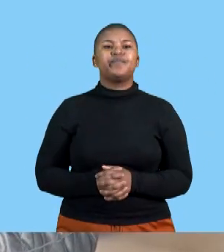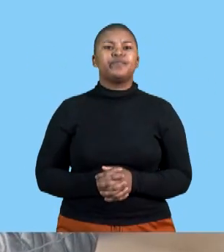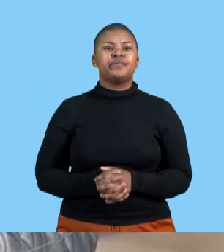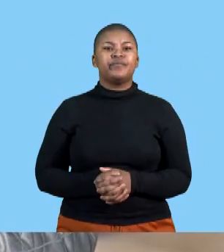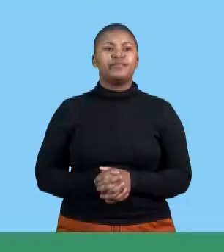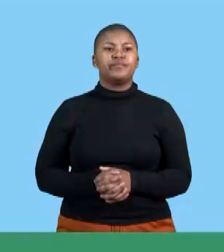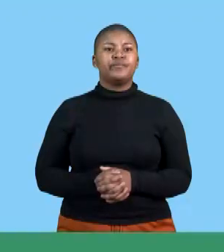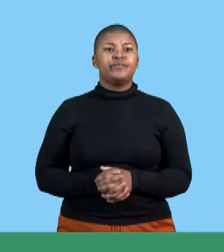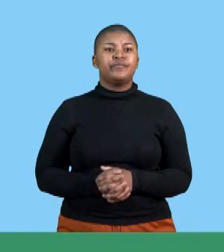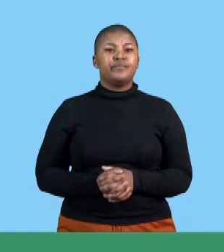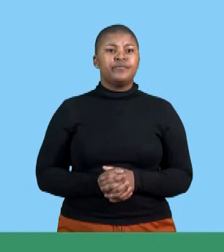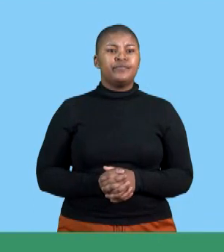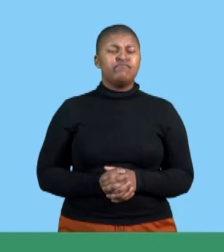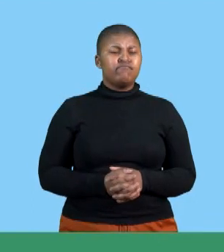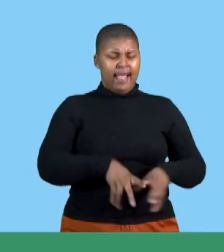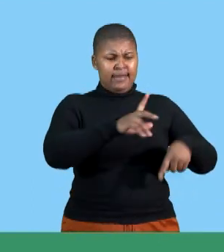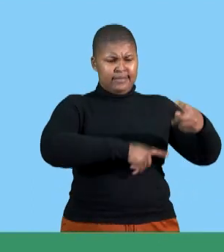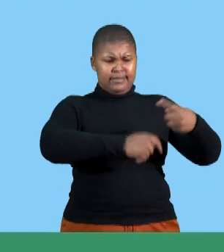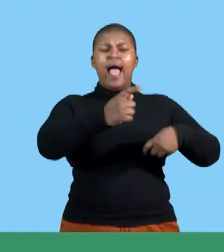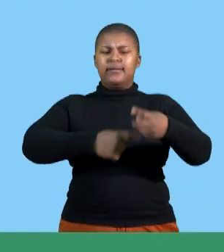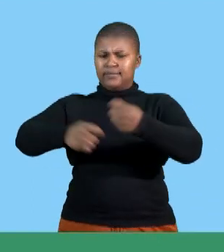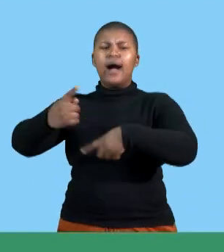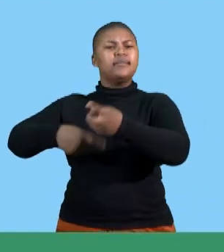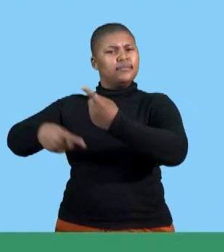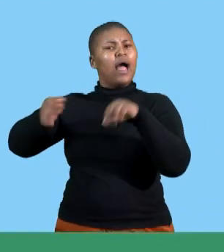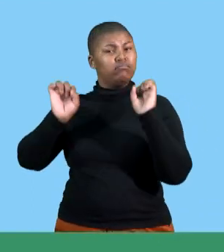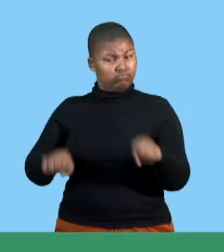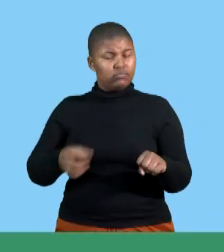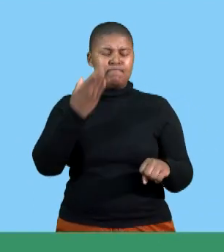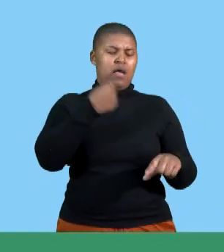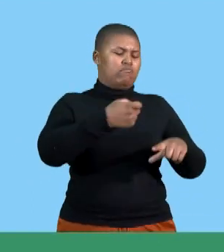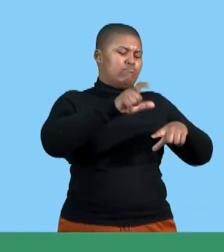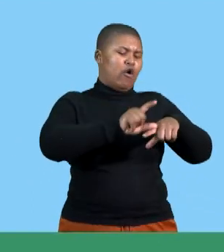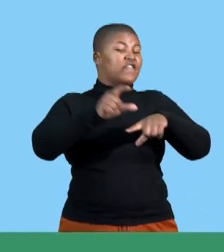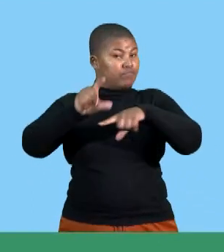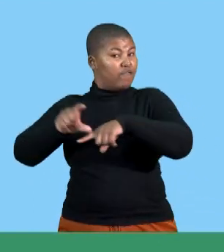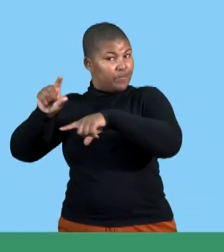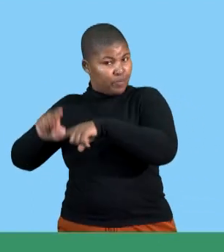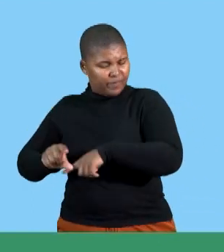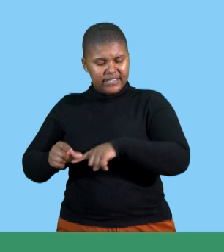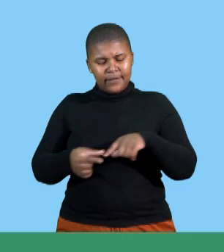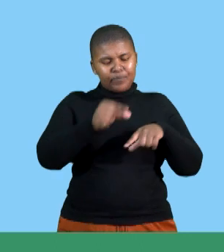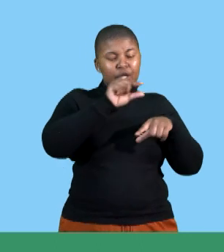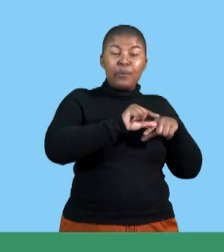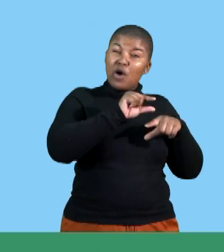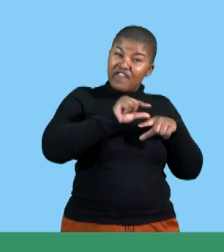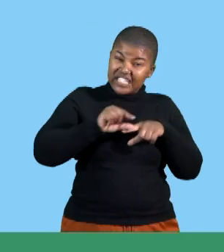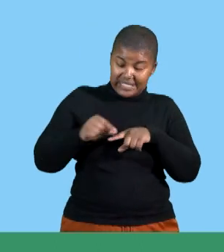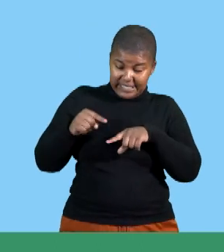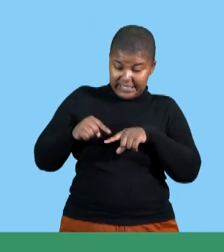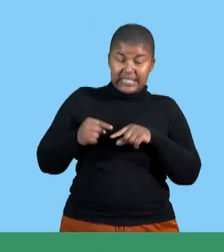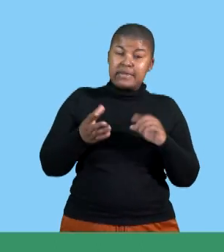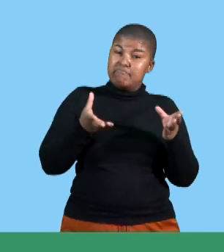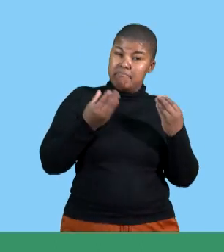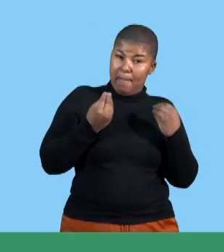Profits may be used to finance other state departments. So obviously the profits that are being made by these